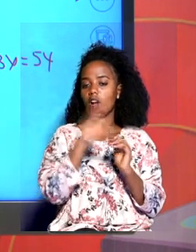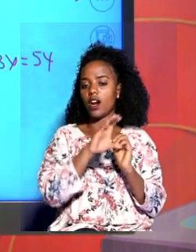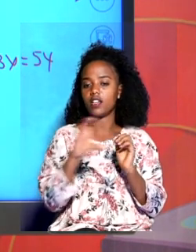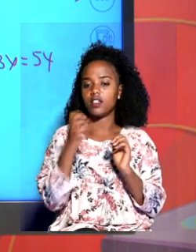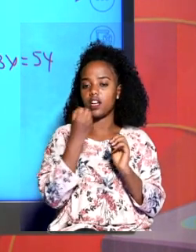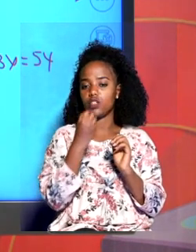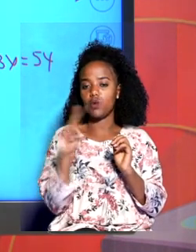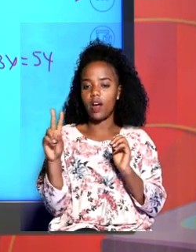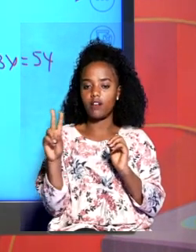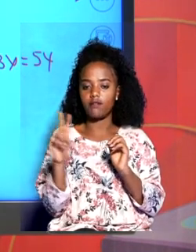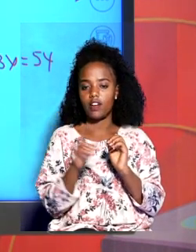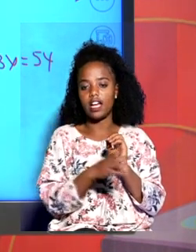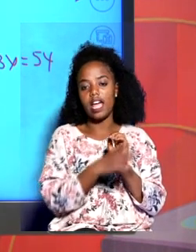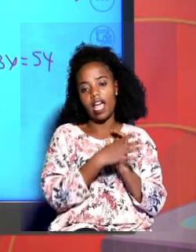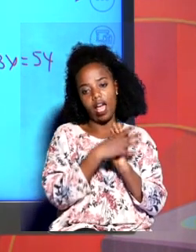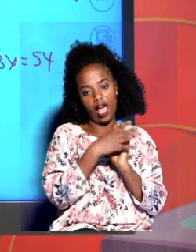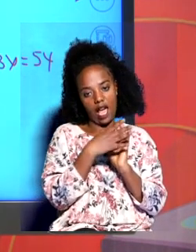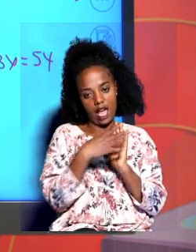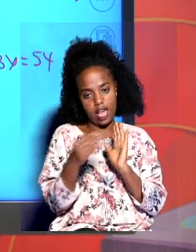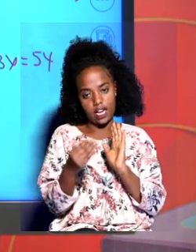112, we have this, and